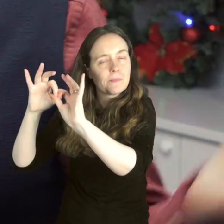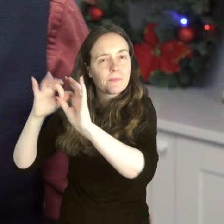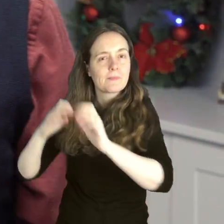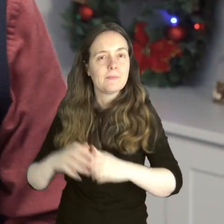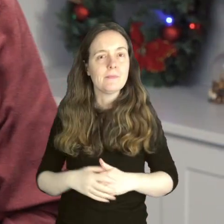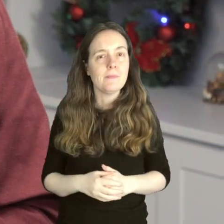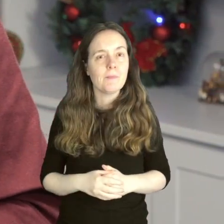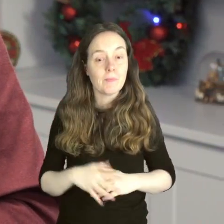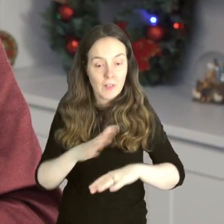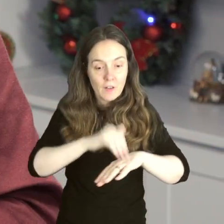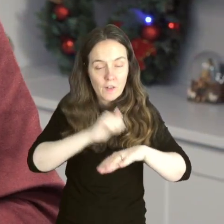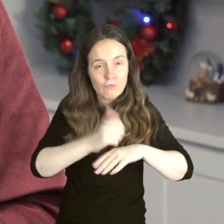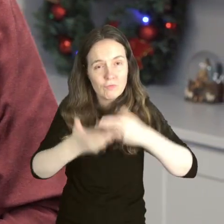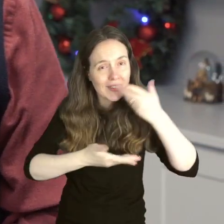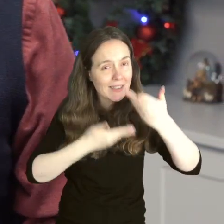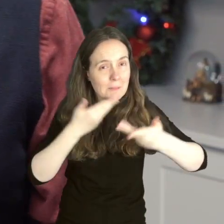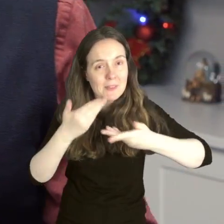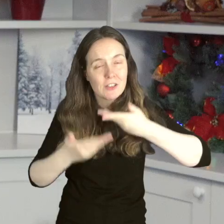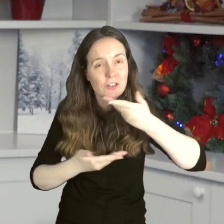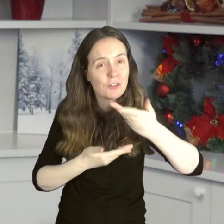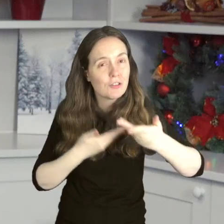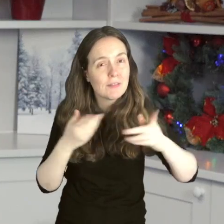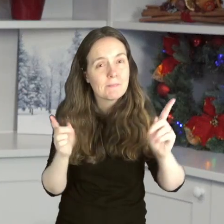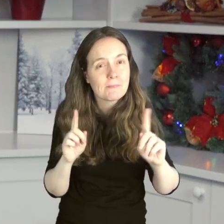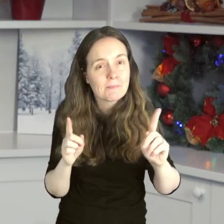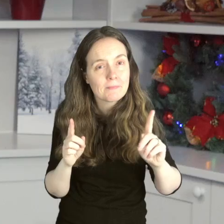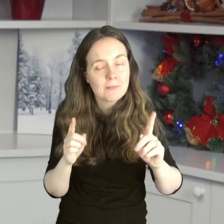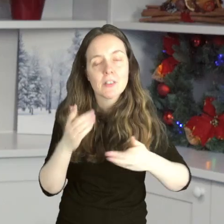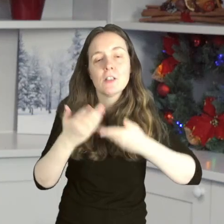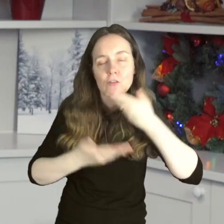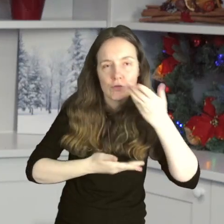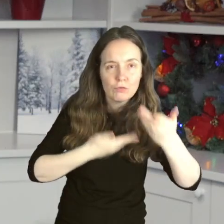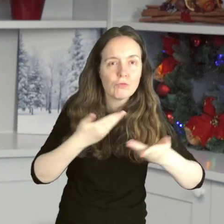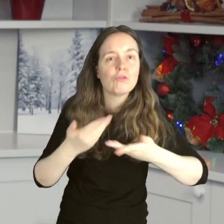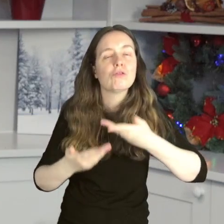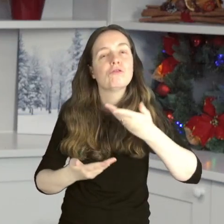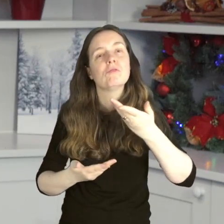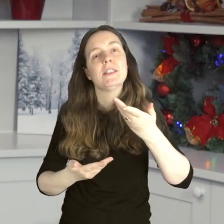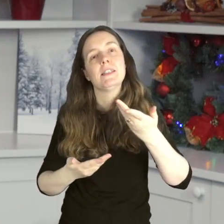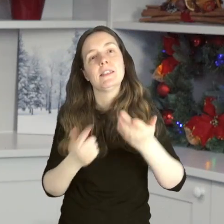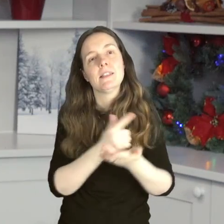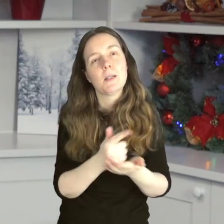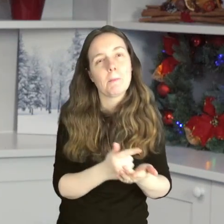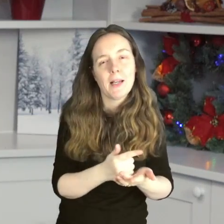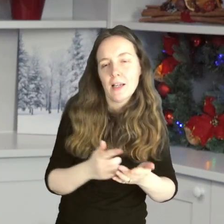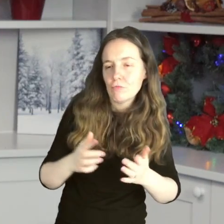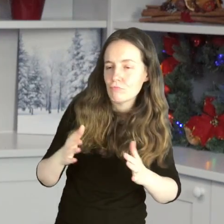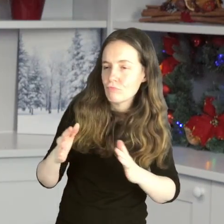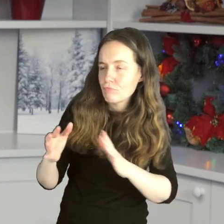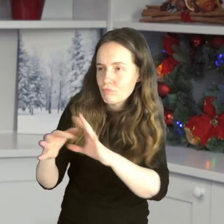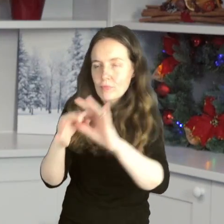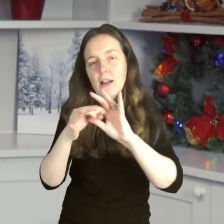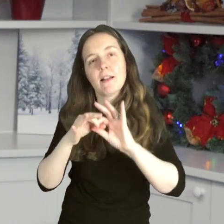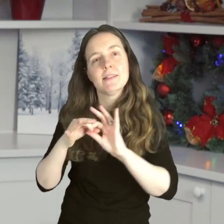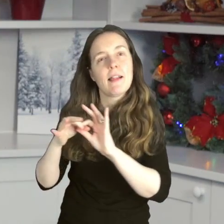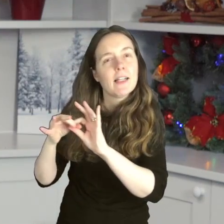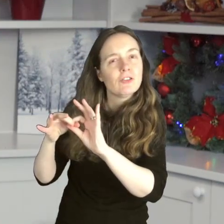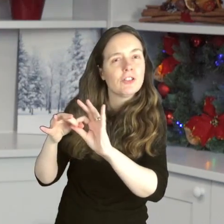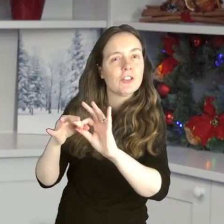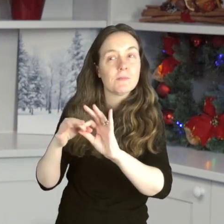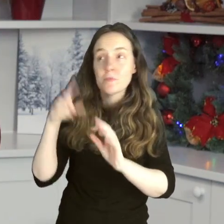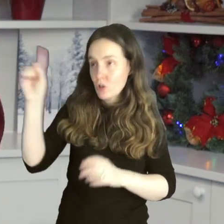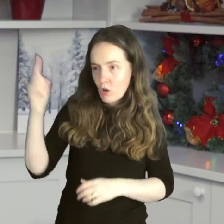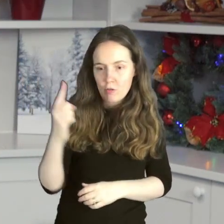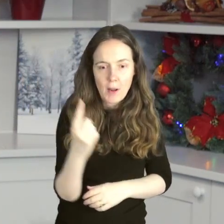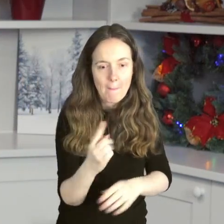The whole Christmas story is a story of reconciliation, of God coming to